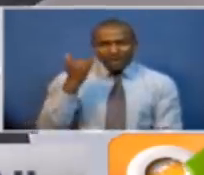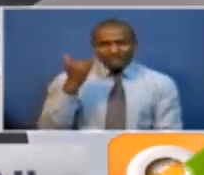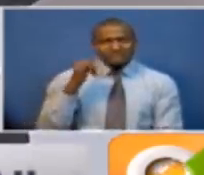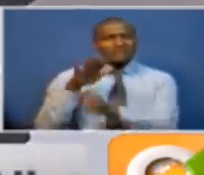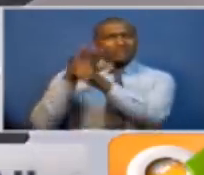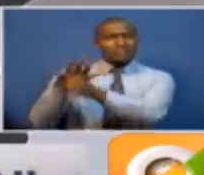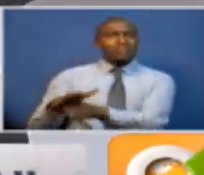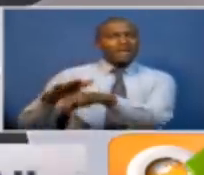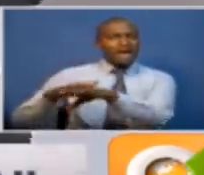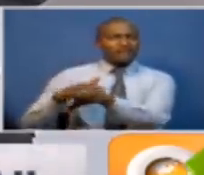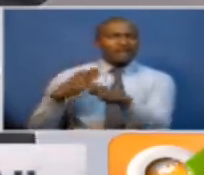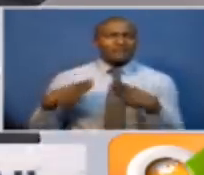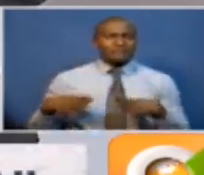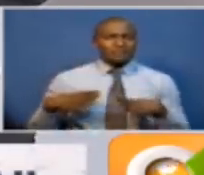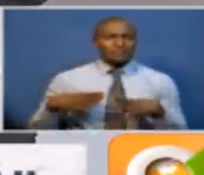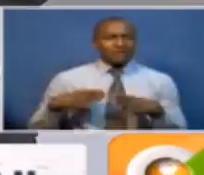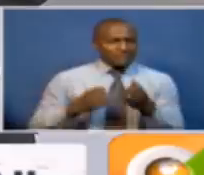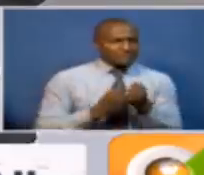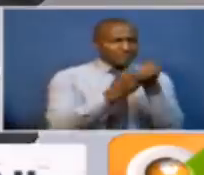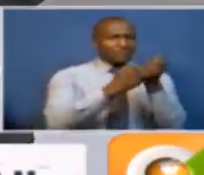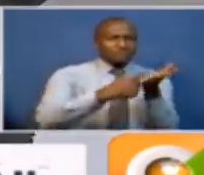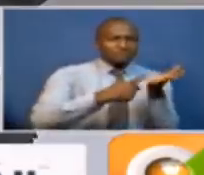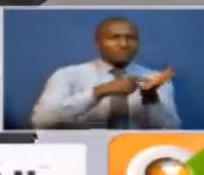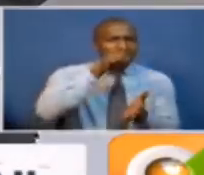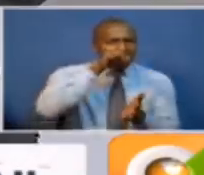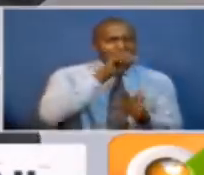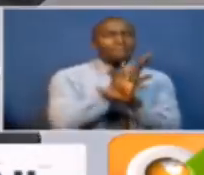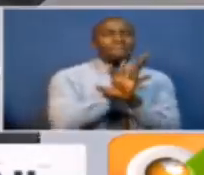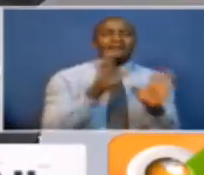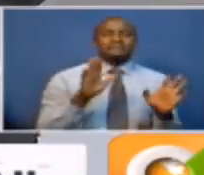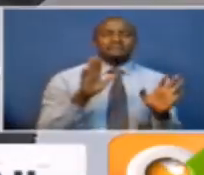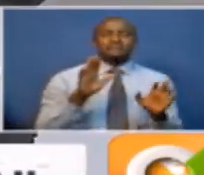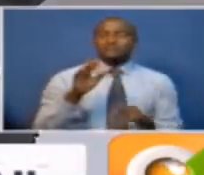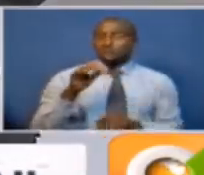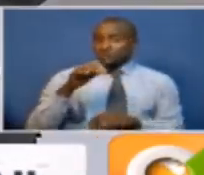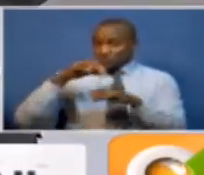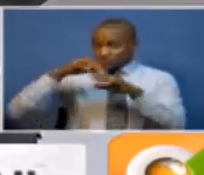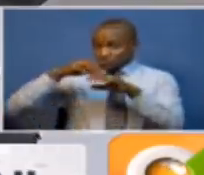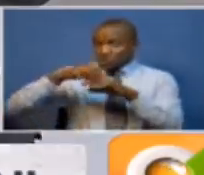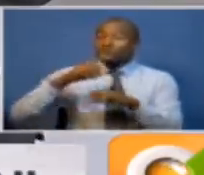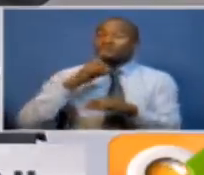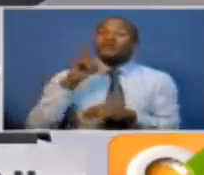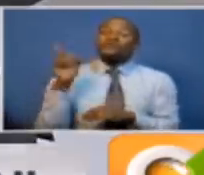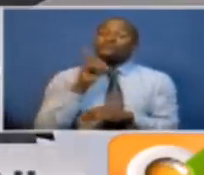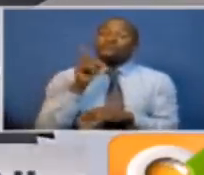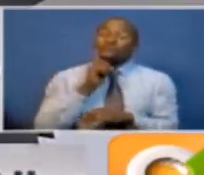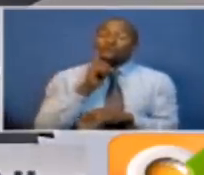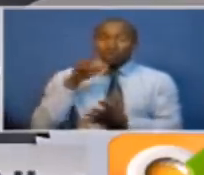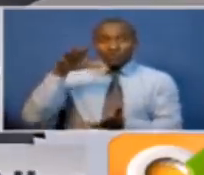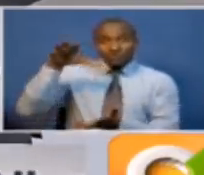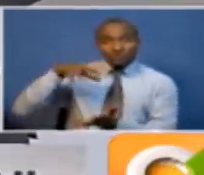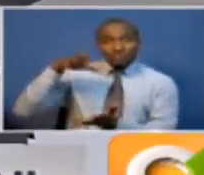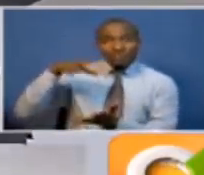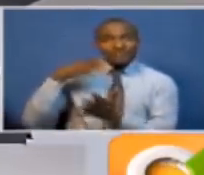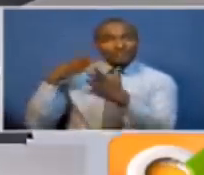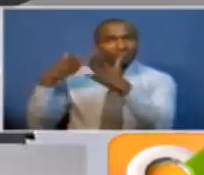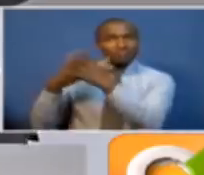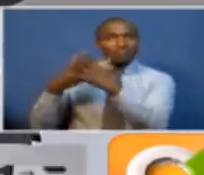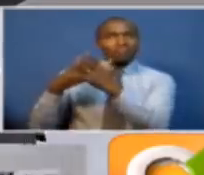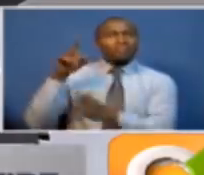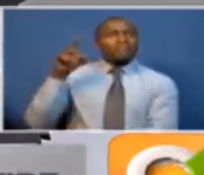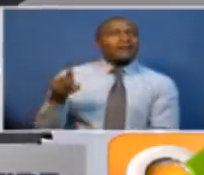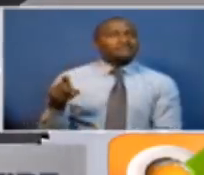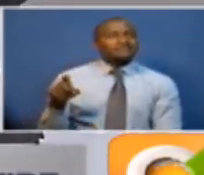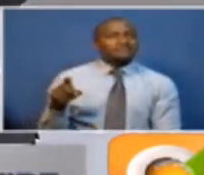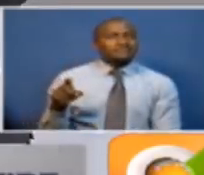therefore ordered his county officers to ensure enforcement of the shutdown starting tomorrow. But exactly what has led to